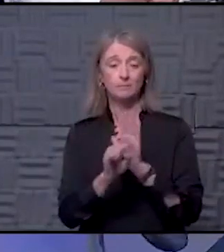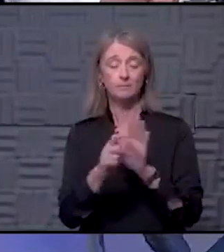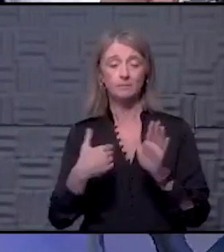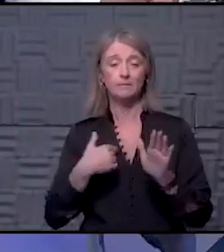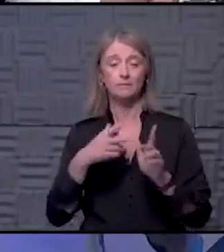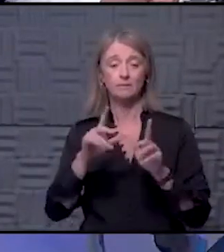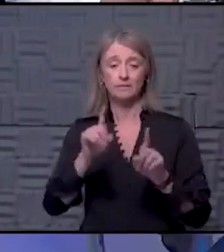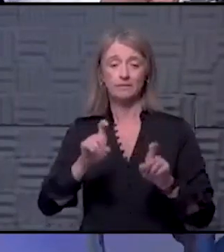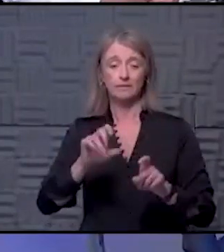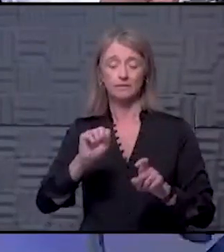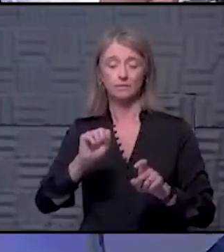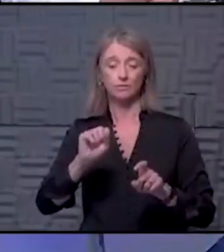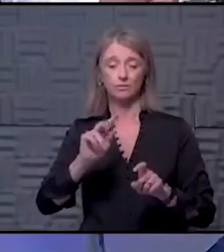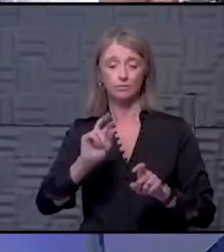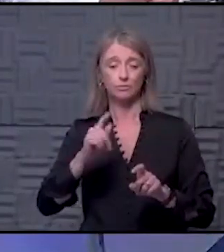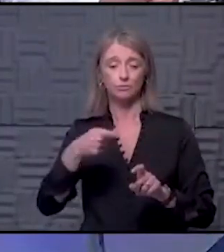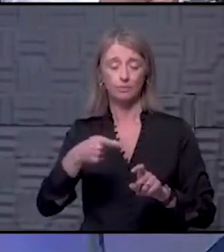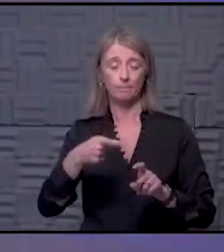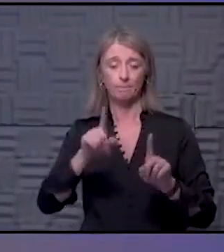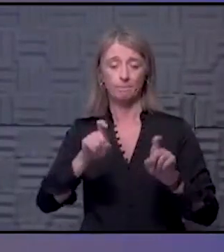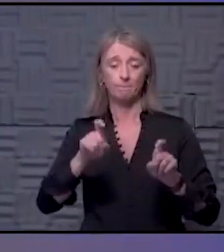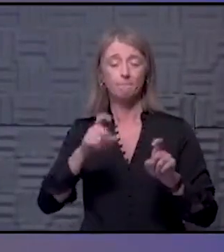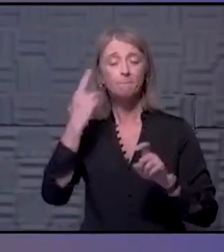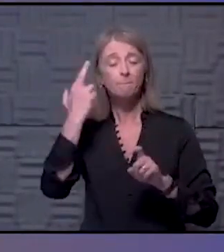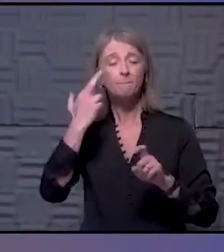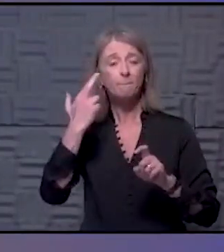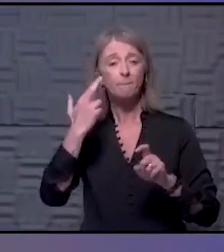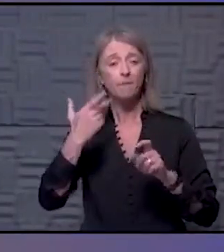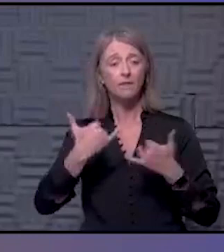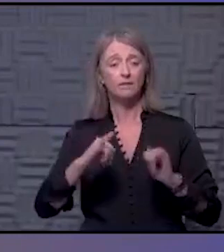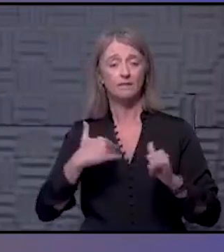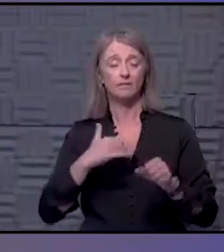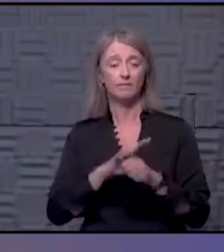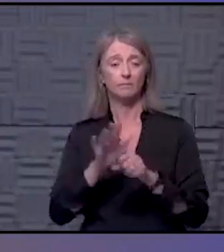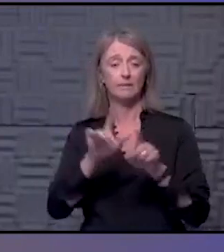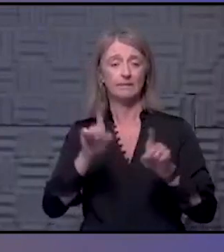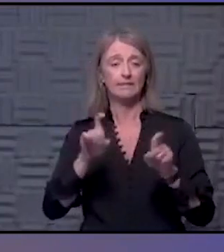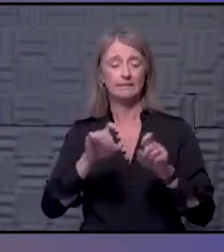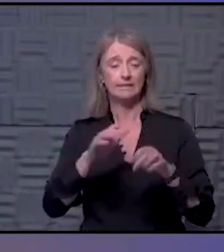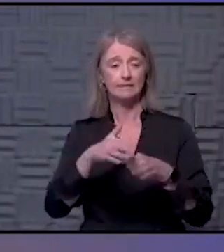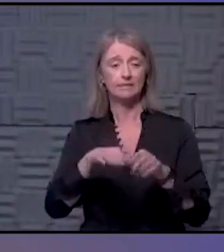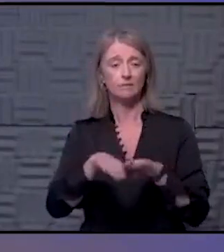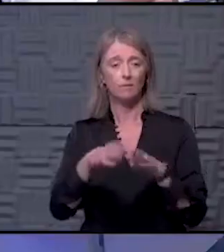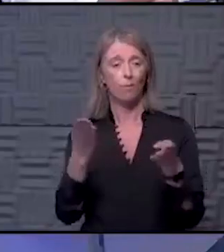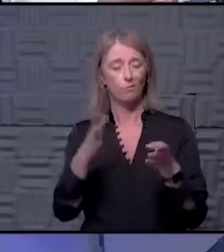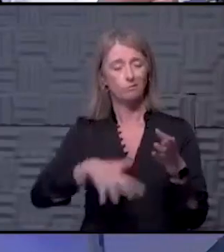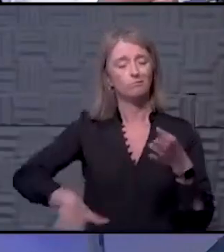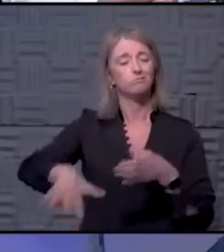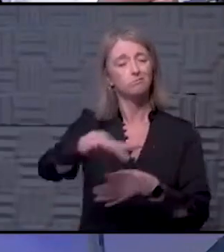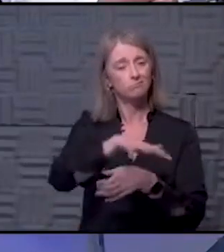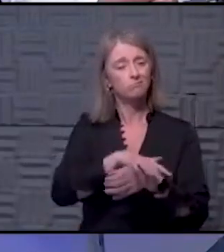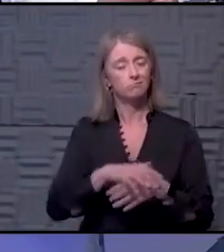for strep, she probably had some symptoms, testing is reasonable, and we still have plenty of testing sites available for that.